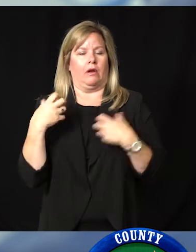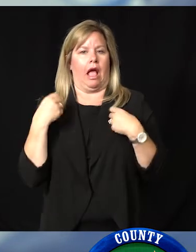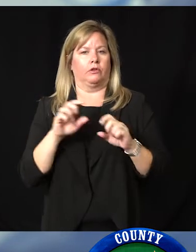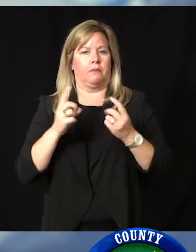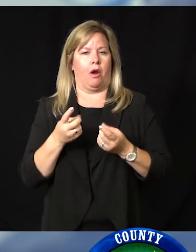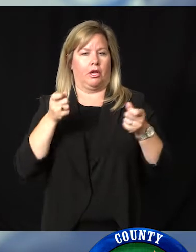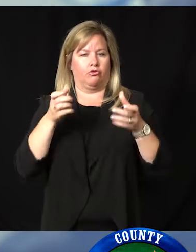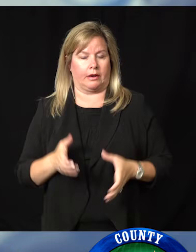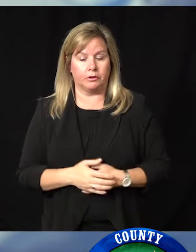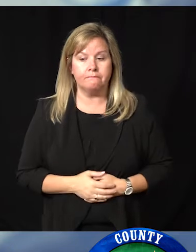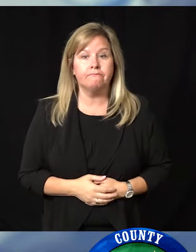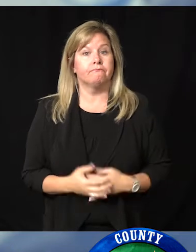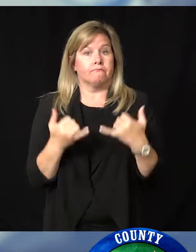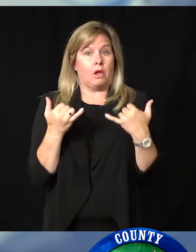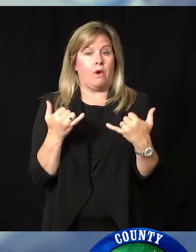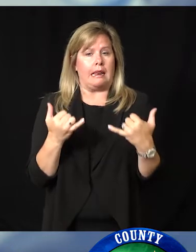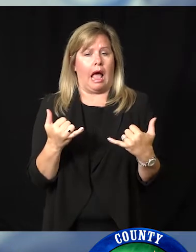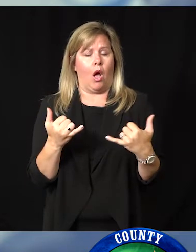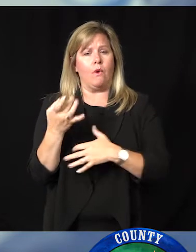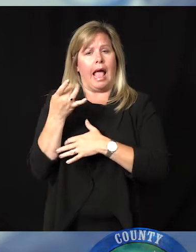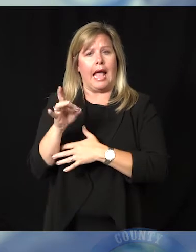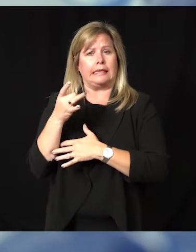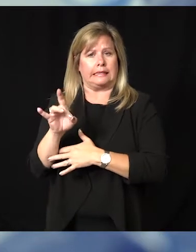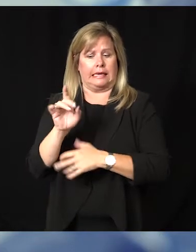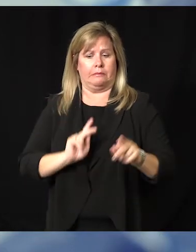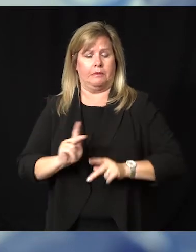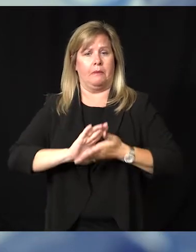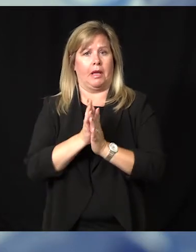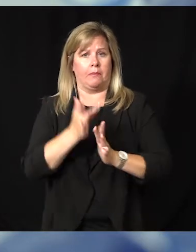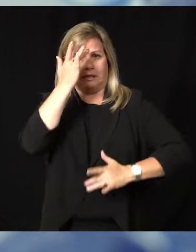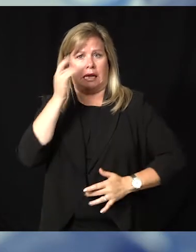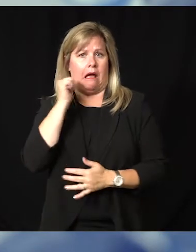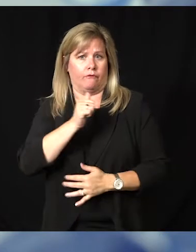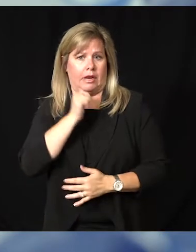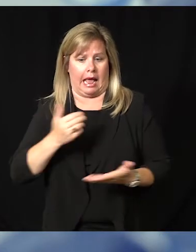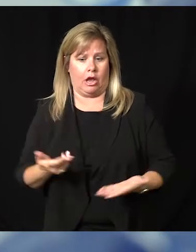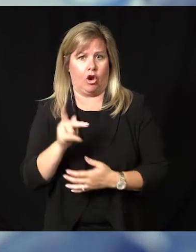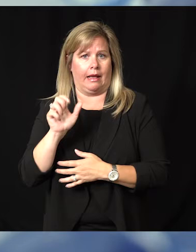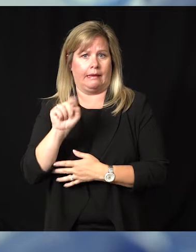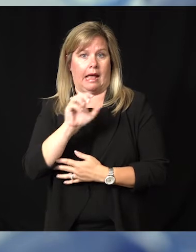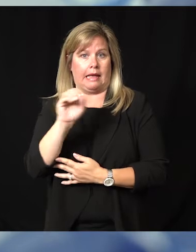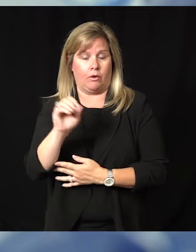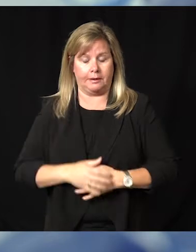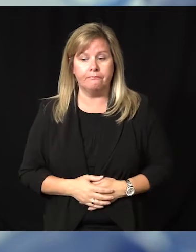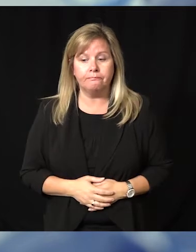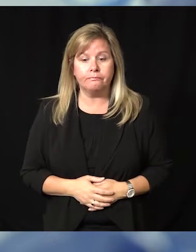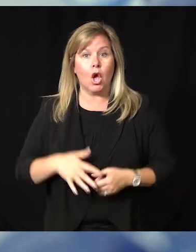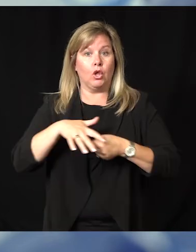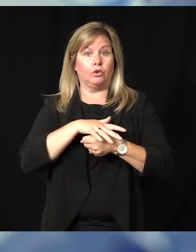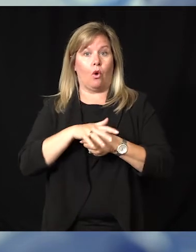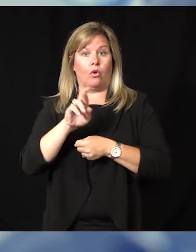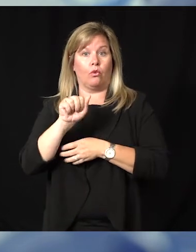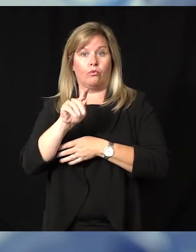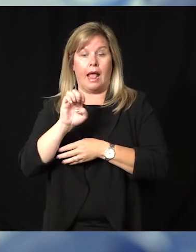now averaging 18 new diagnosed cases per day here in Kent County. And yesterday, our local